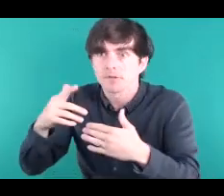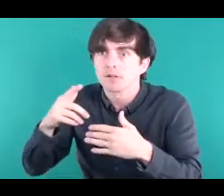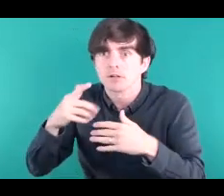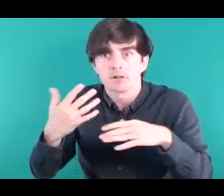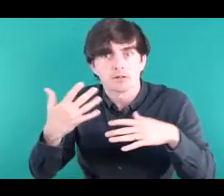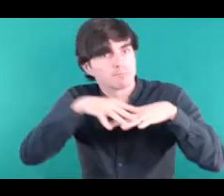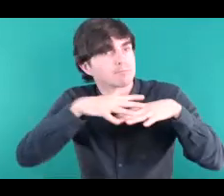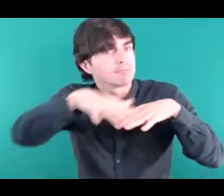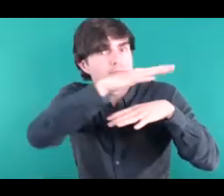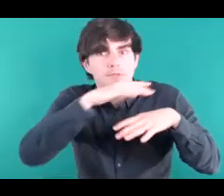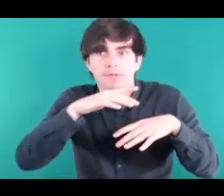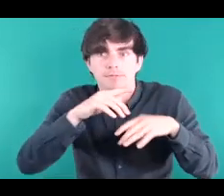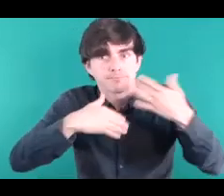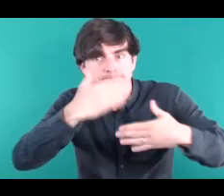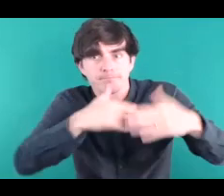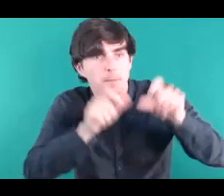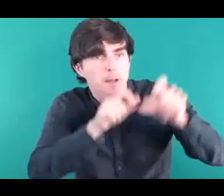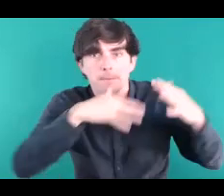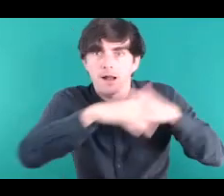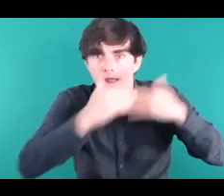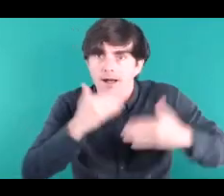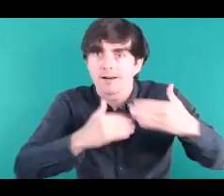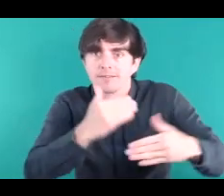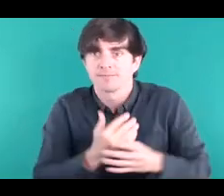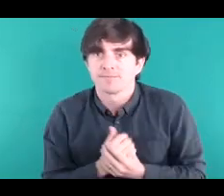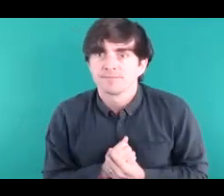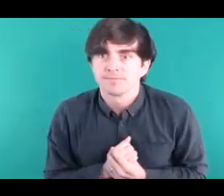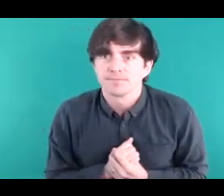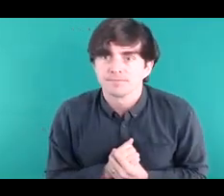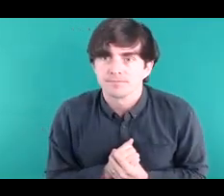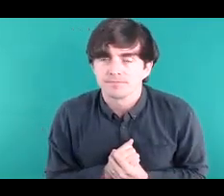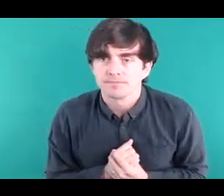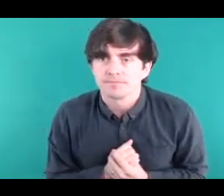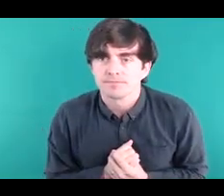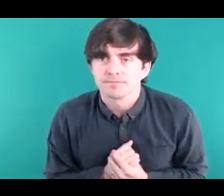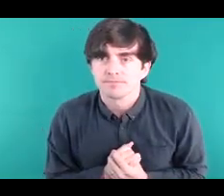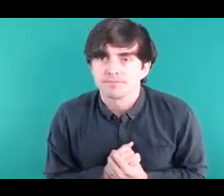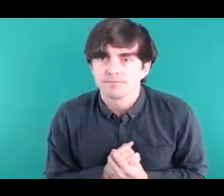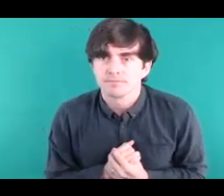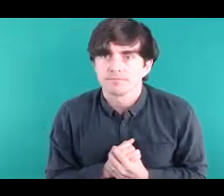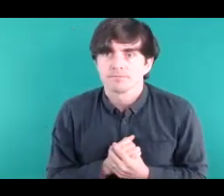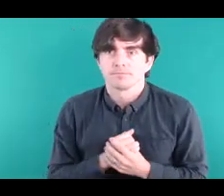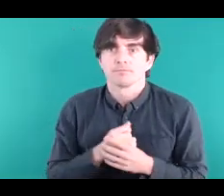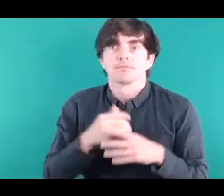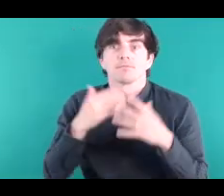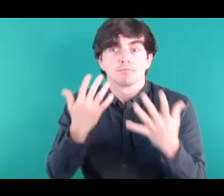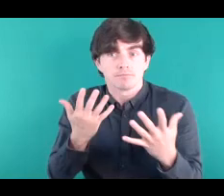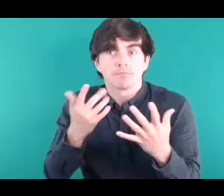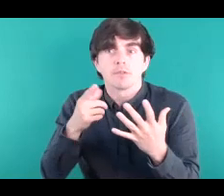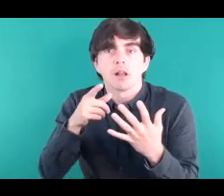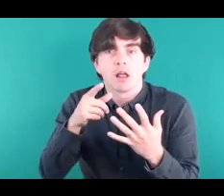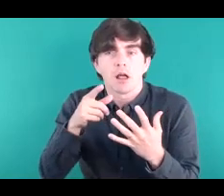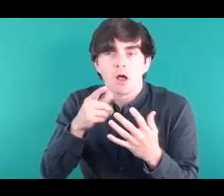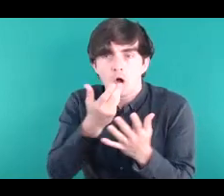costs. One point that came quite strongly, again, as I mentioned, the lack of community support services program